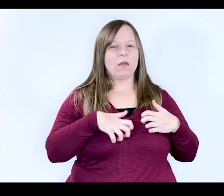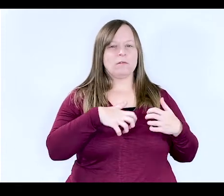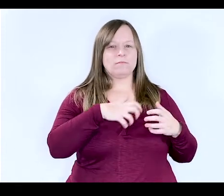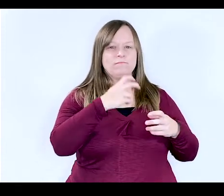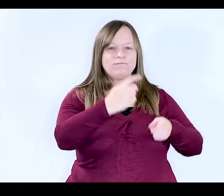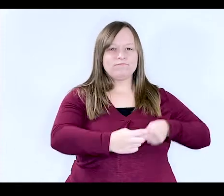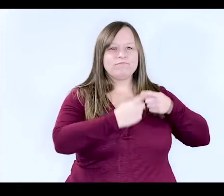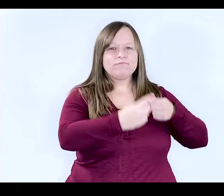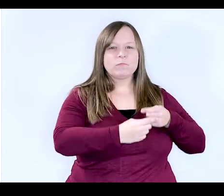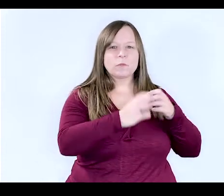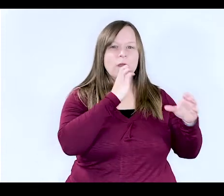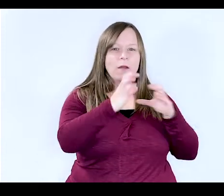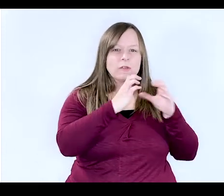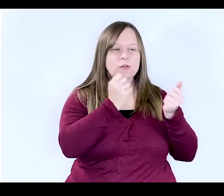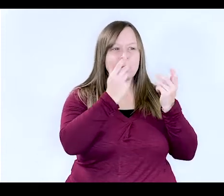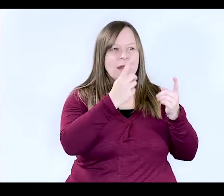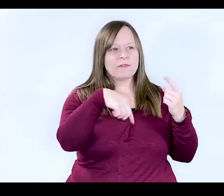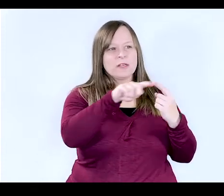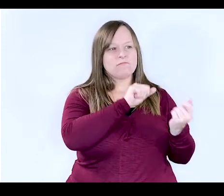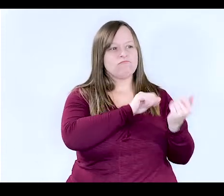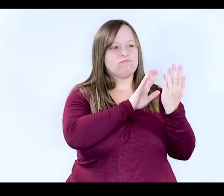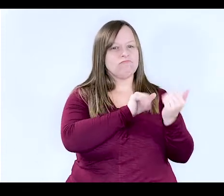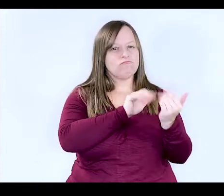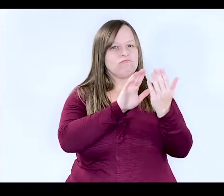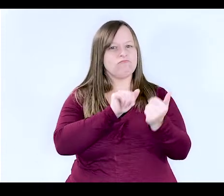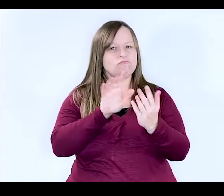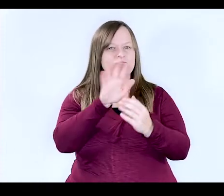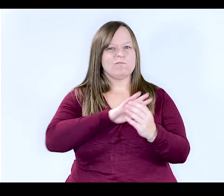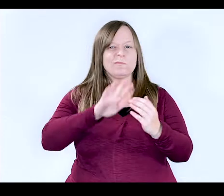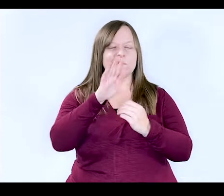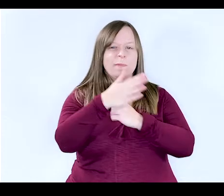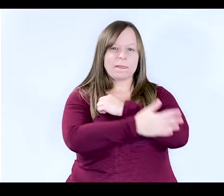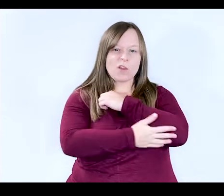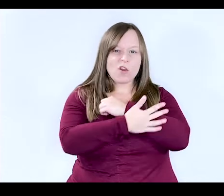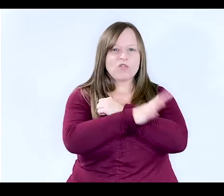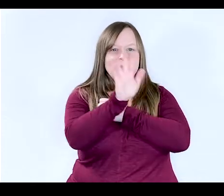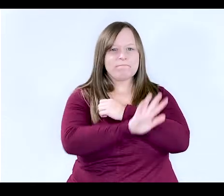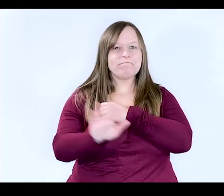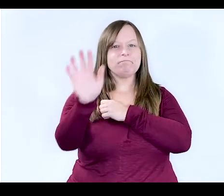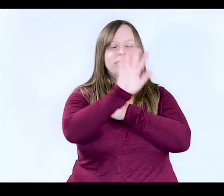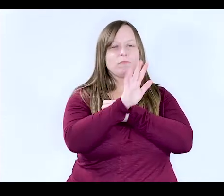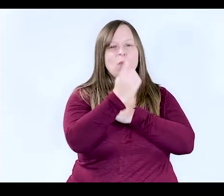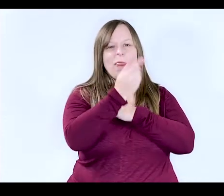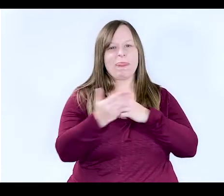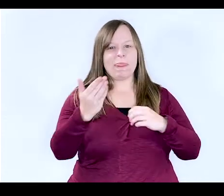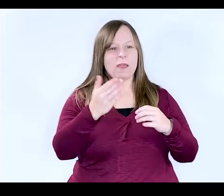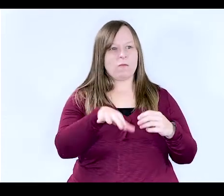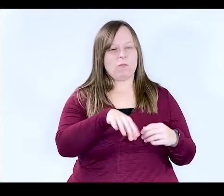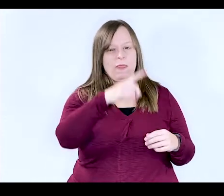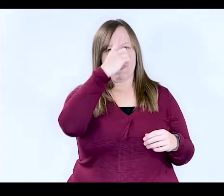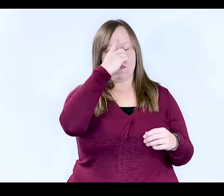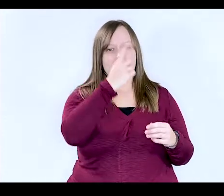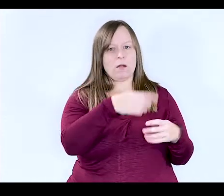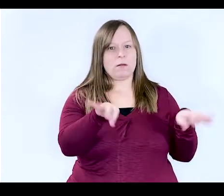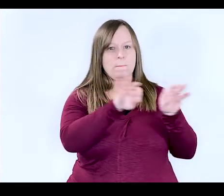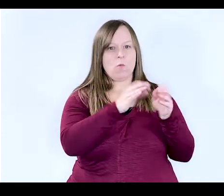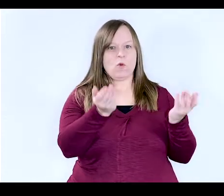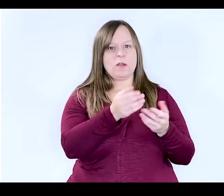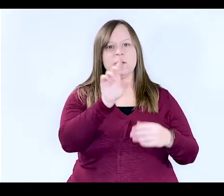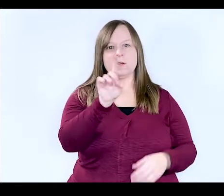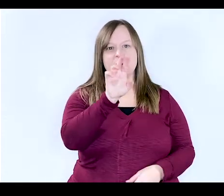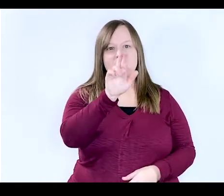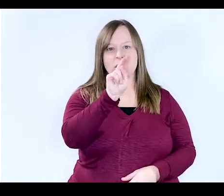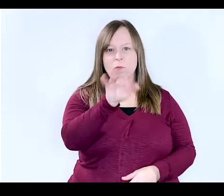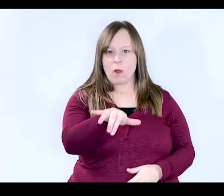difficult conversations that so many of us have been trying to have around the country. One of the things that we thought was important here